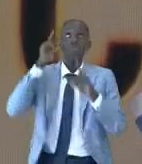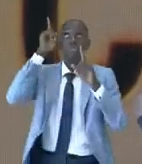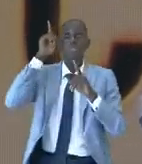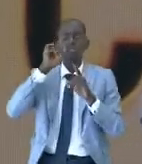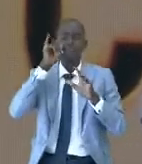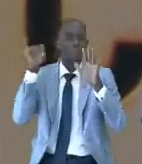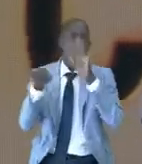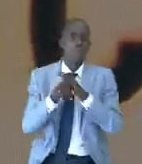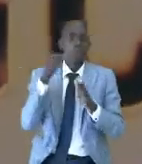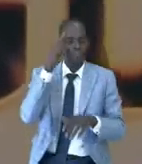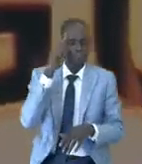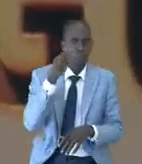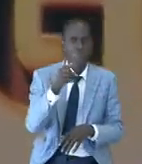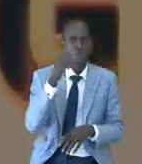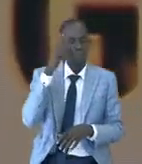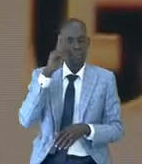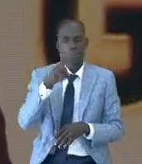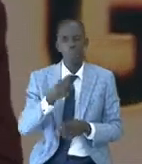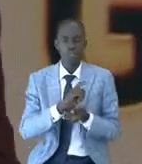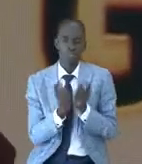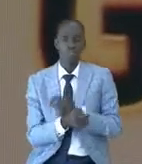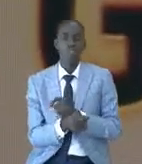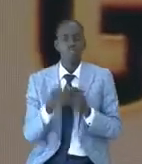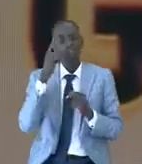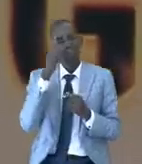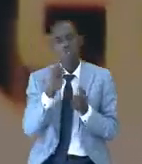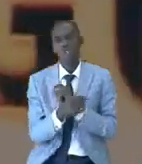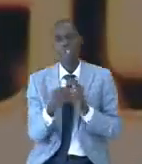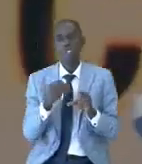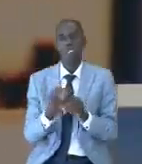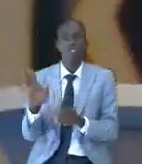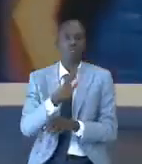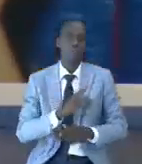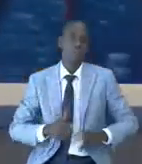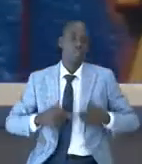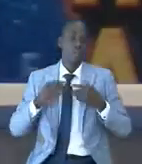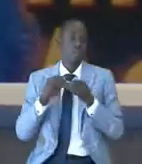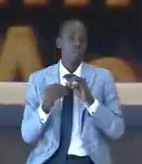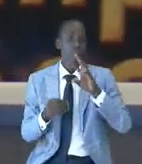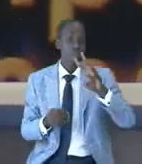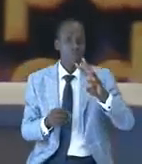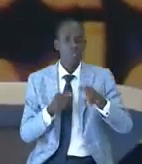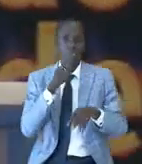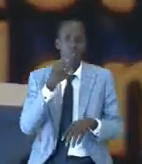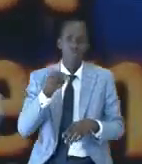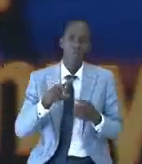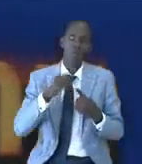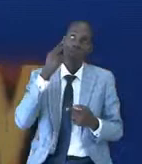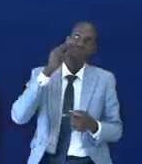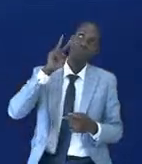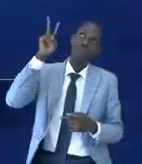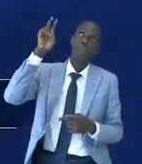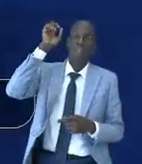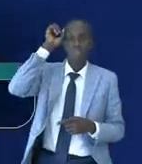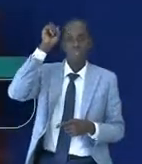upbringing and for your change, the change in your life. Number six is to behold his mission.